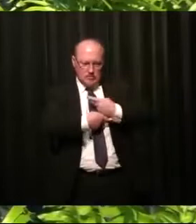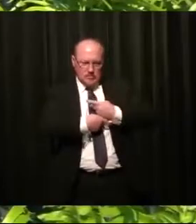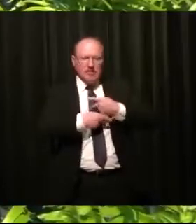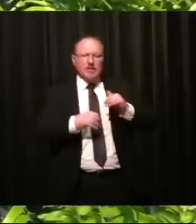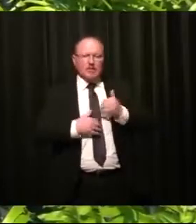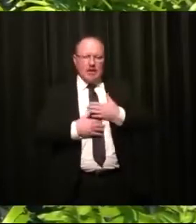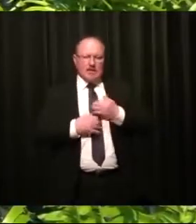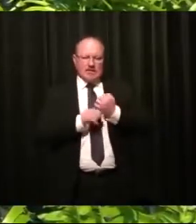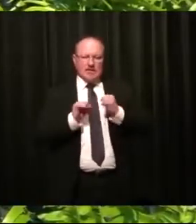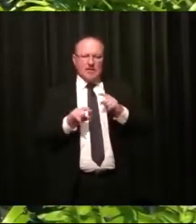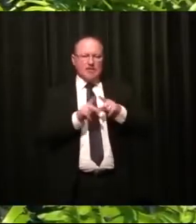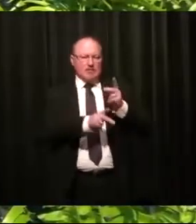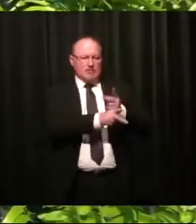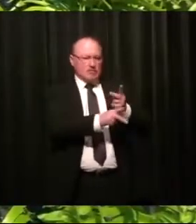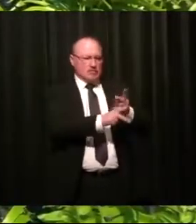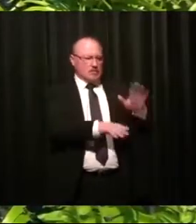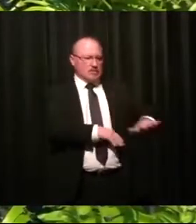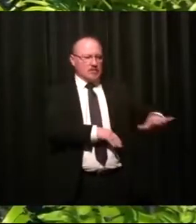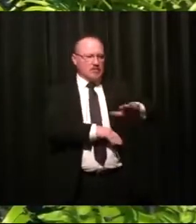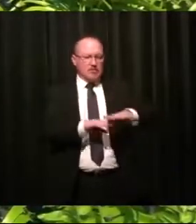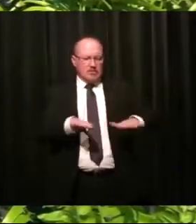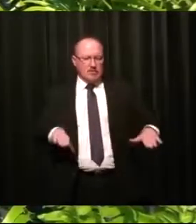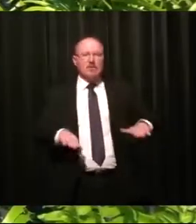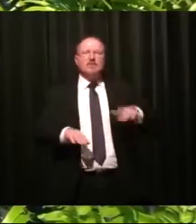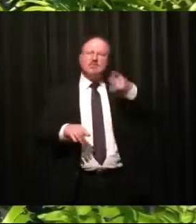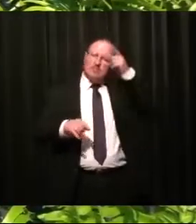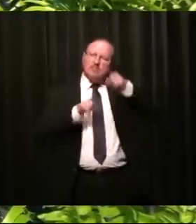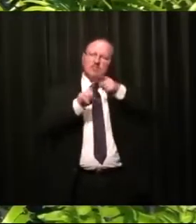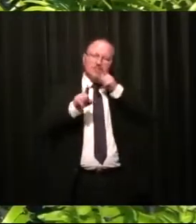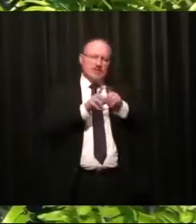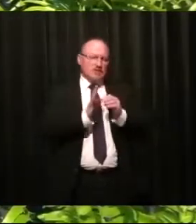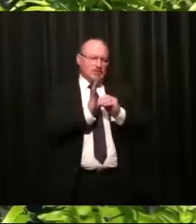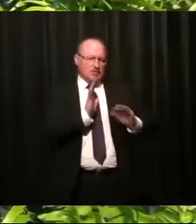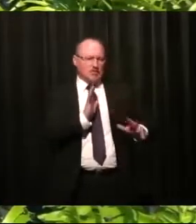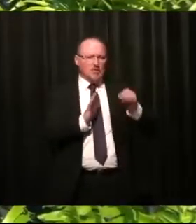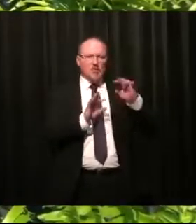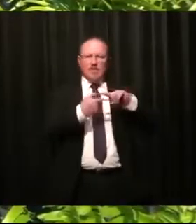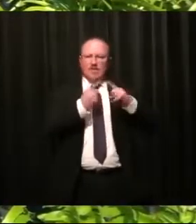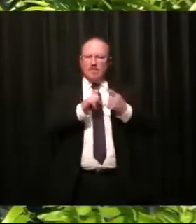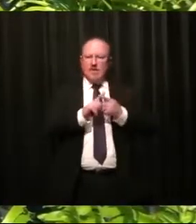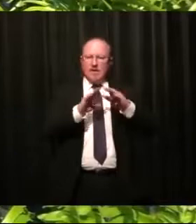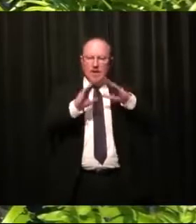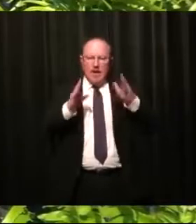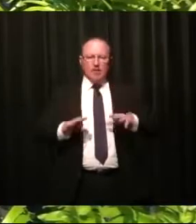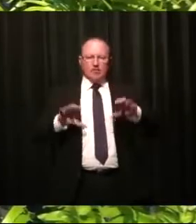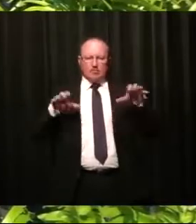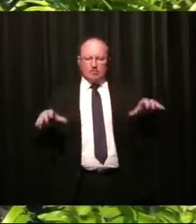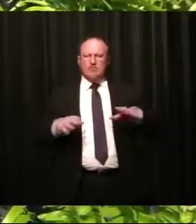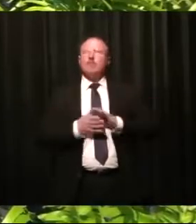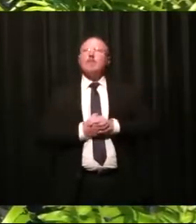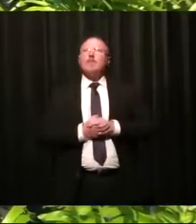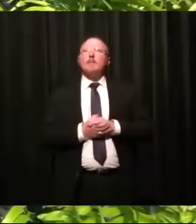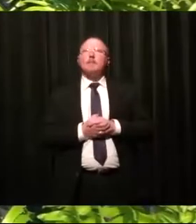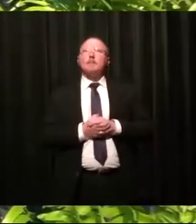themselves and their own safety, but those of their own siblings or students or friends in their